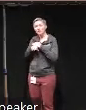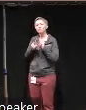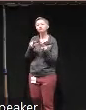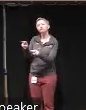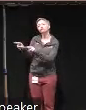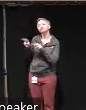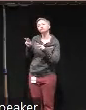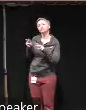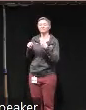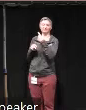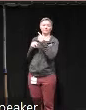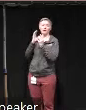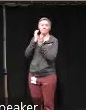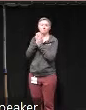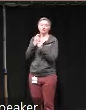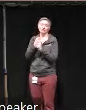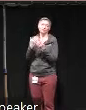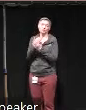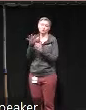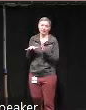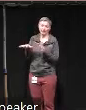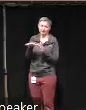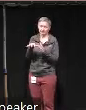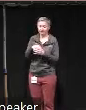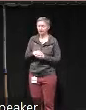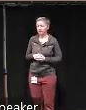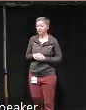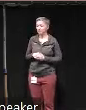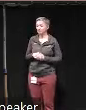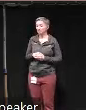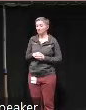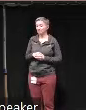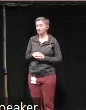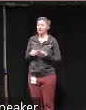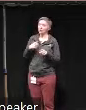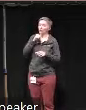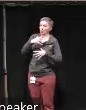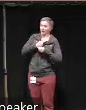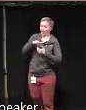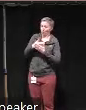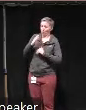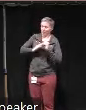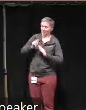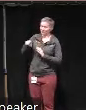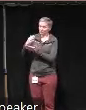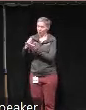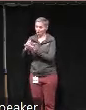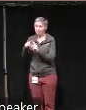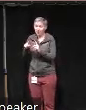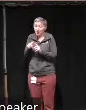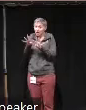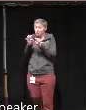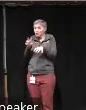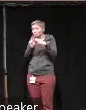that new space that we are looking at. Now, it's not the whole building, it's a part of the building, but who knows in the